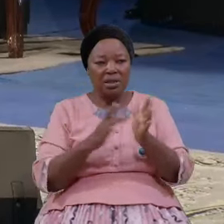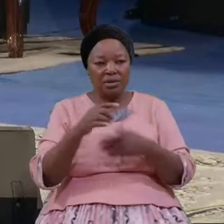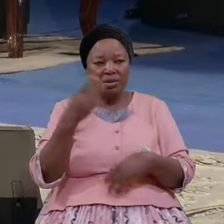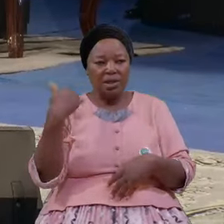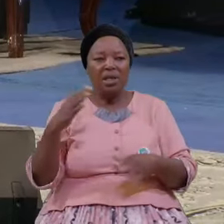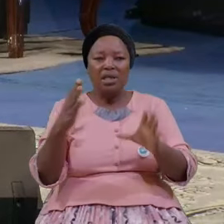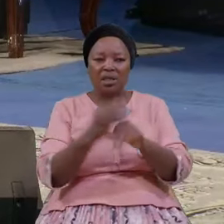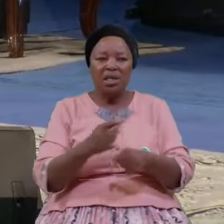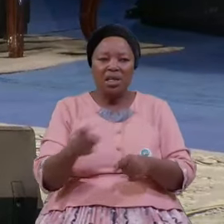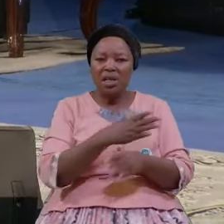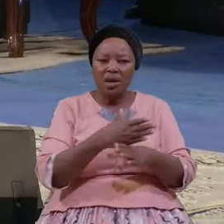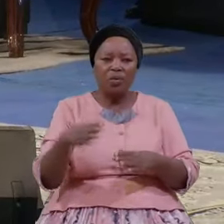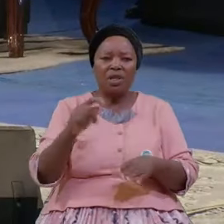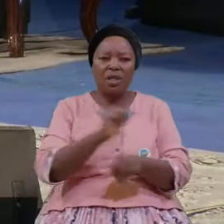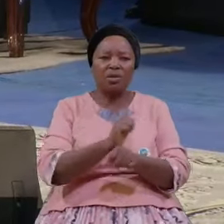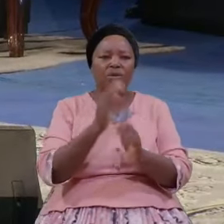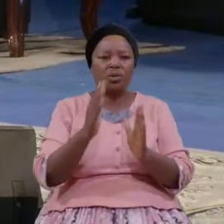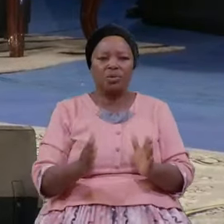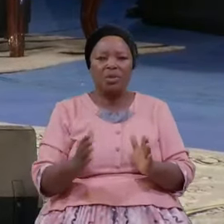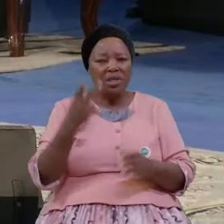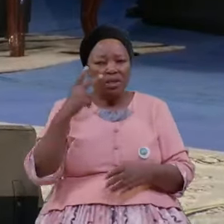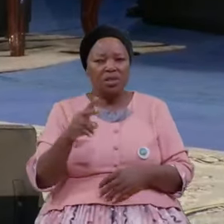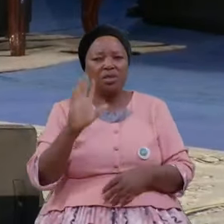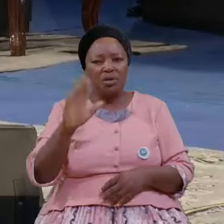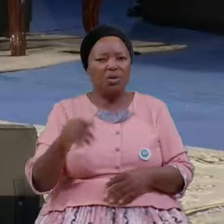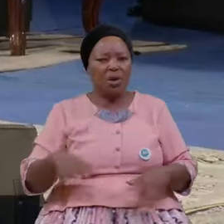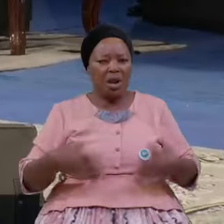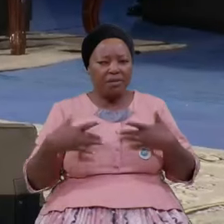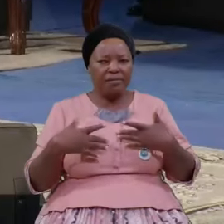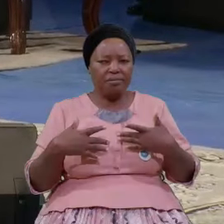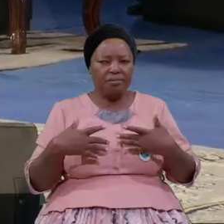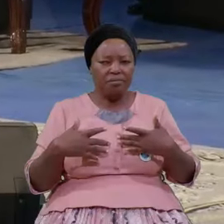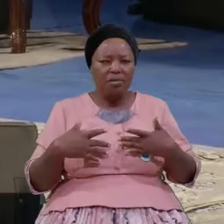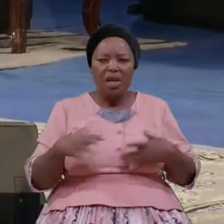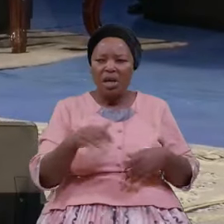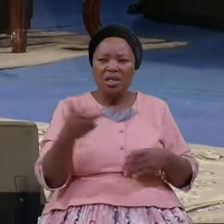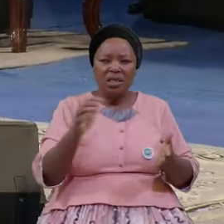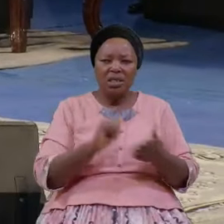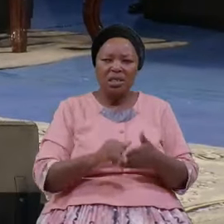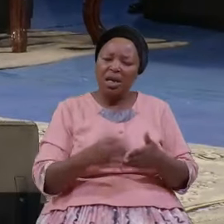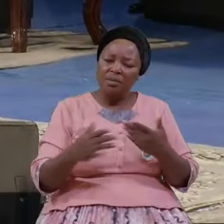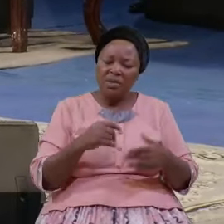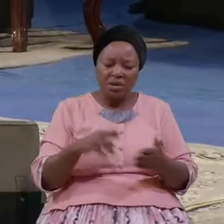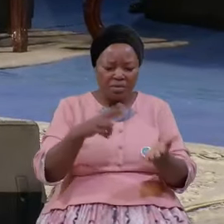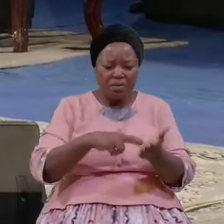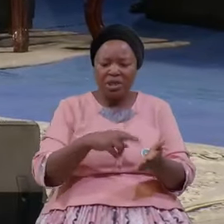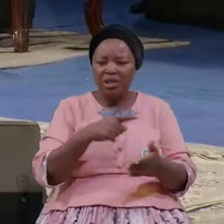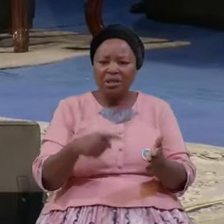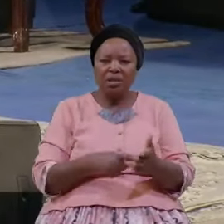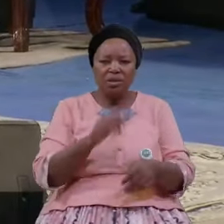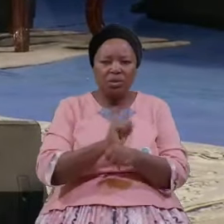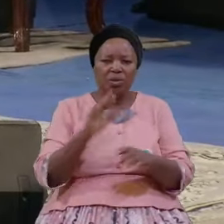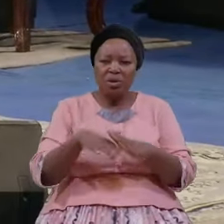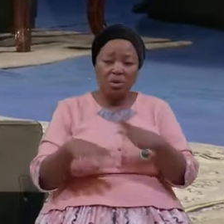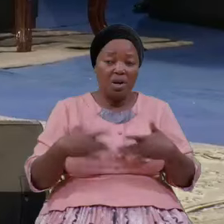the stone." Look at your life. Look at your life. Whatever heavy stone, either you put it there, or they put